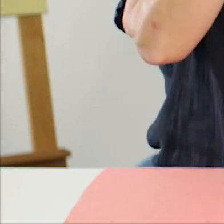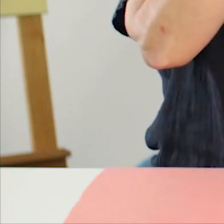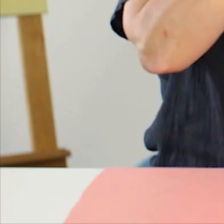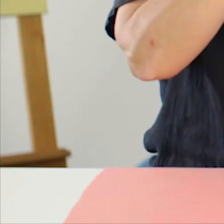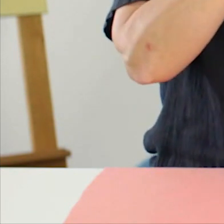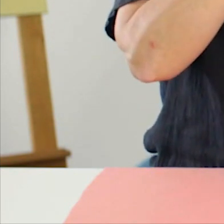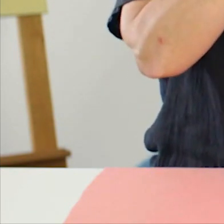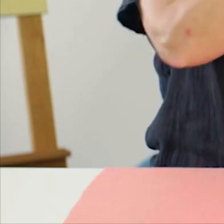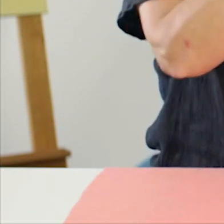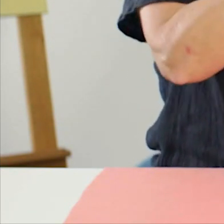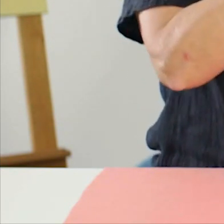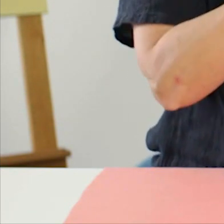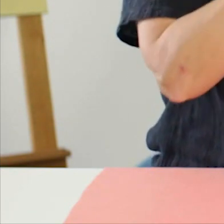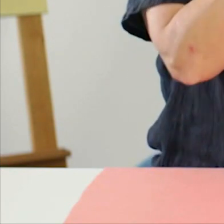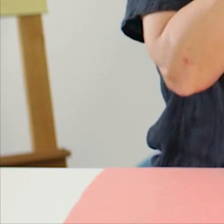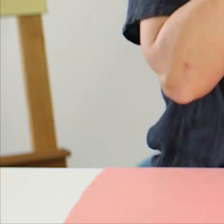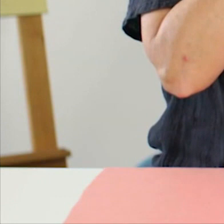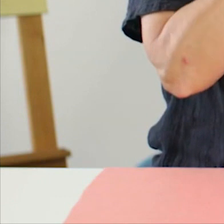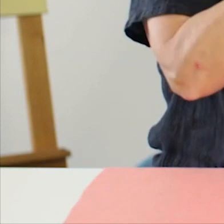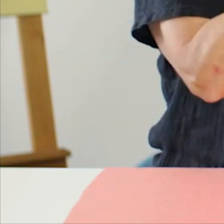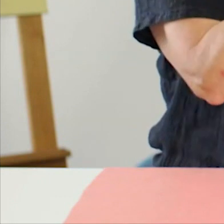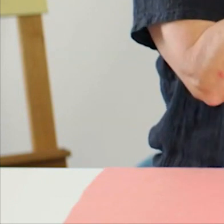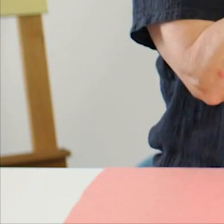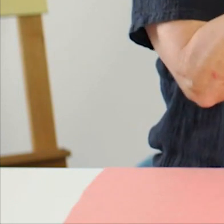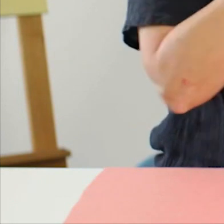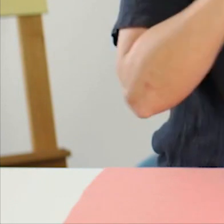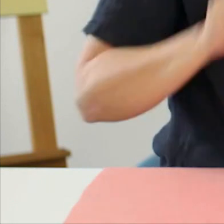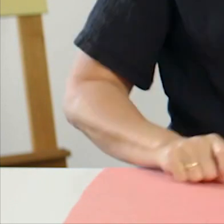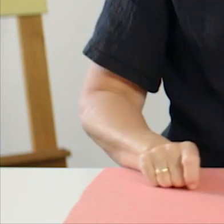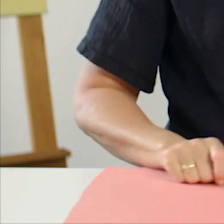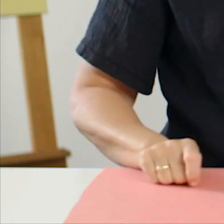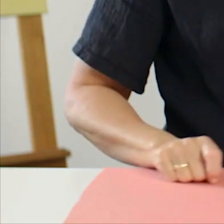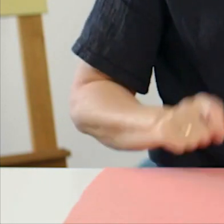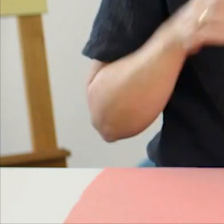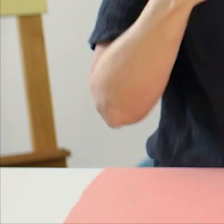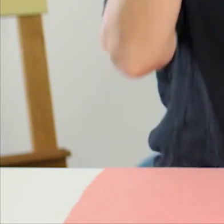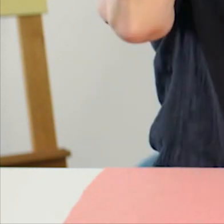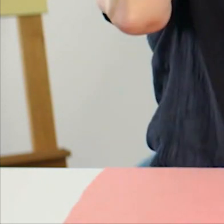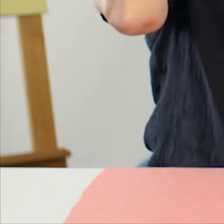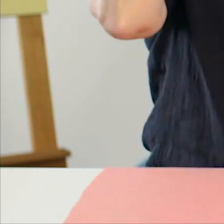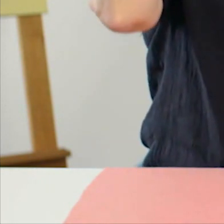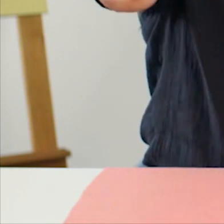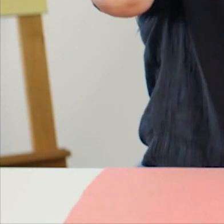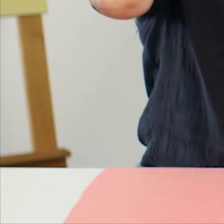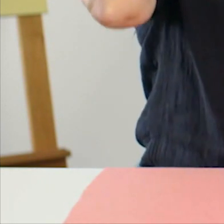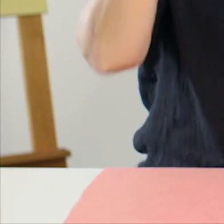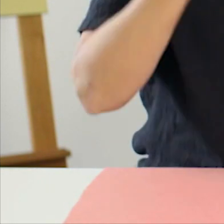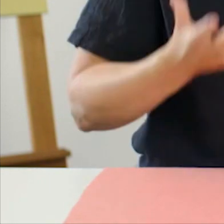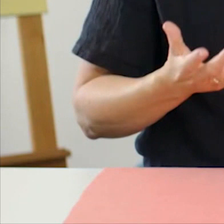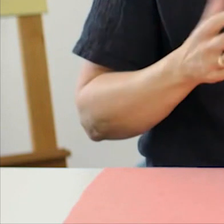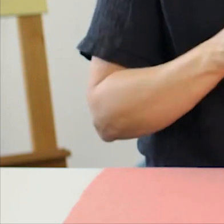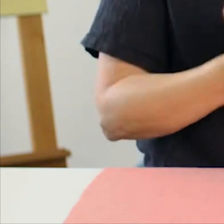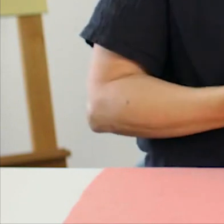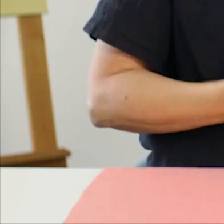and make a note in your head of the main ideas in the text. You could write them in